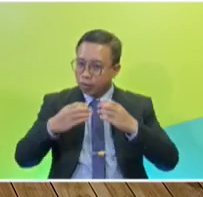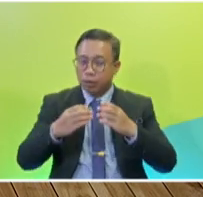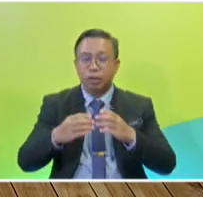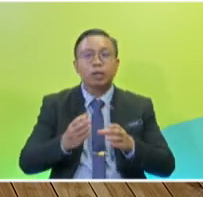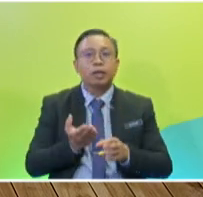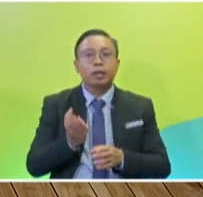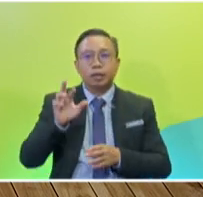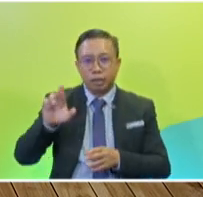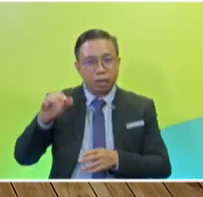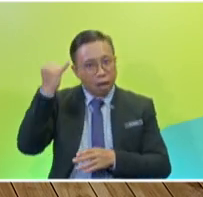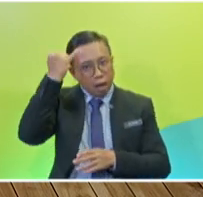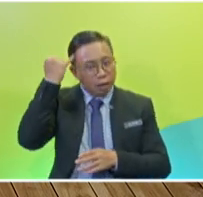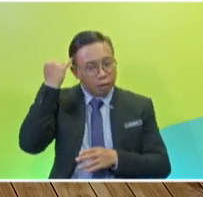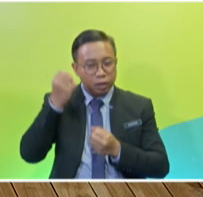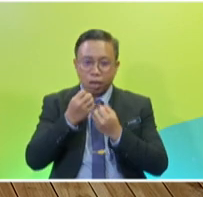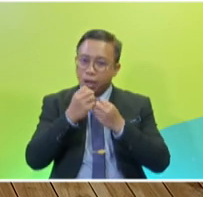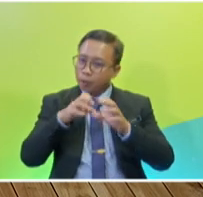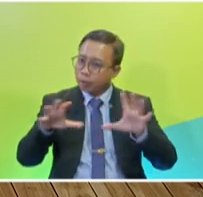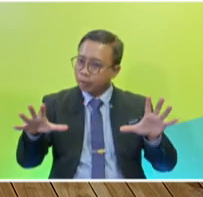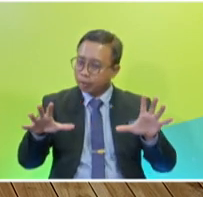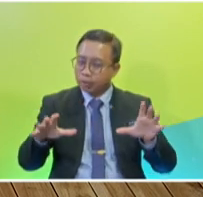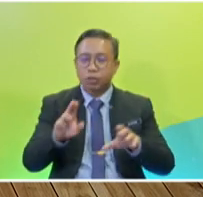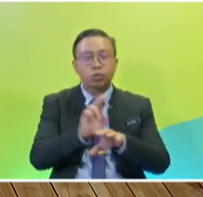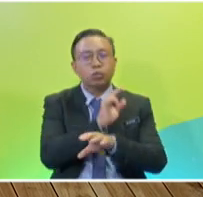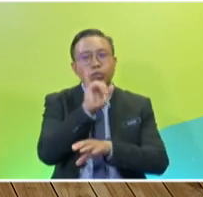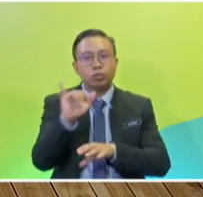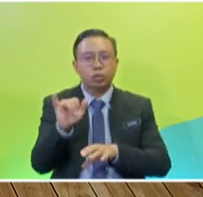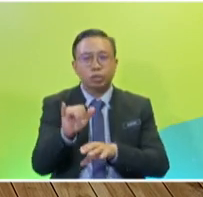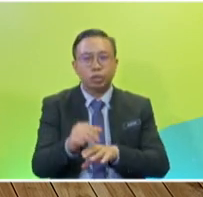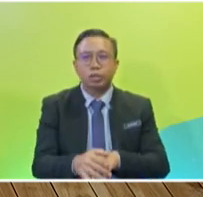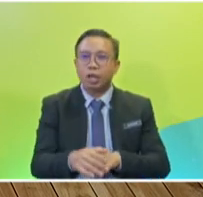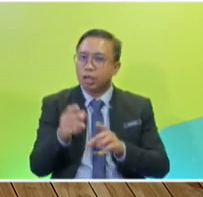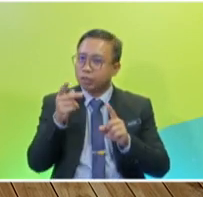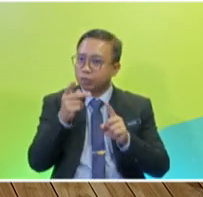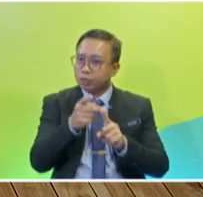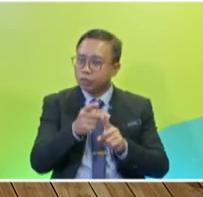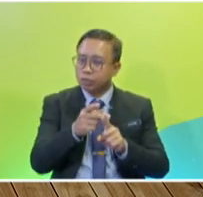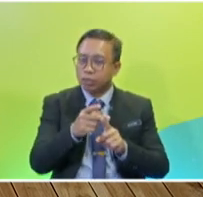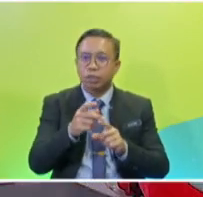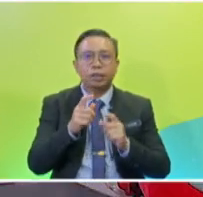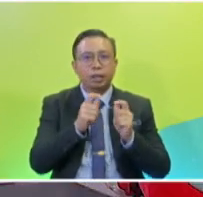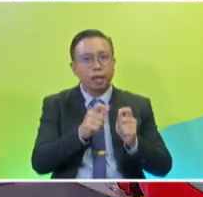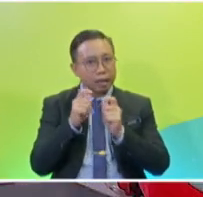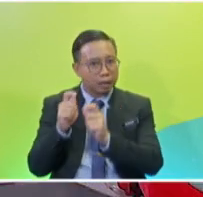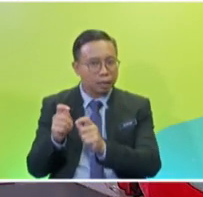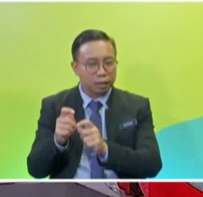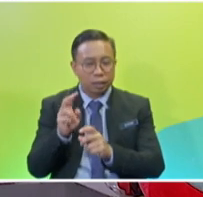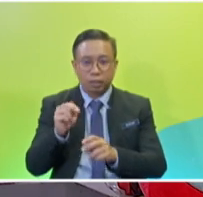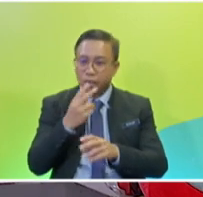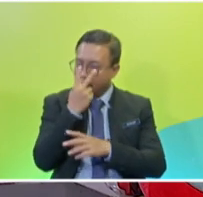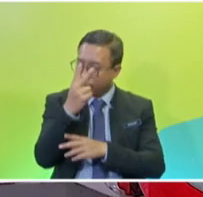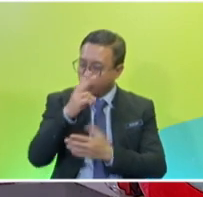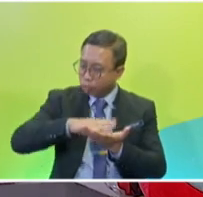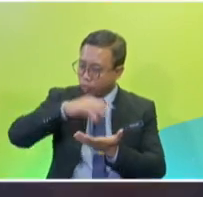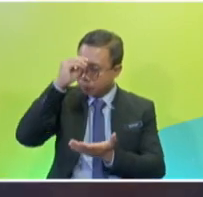ideas by elaborating them using a special technique mm-hmm. that we will be about to explore what very